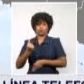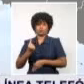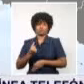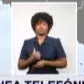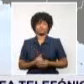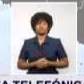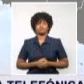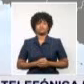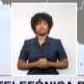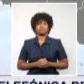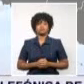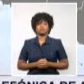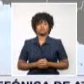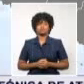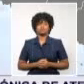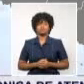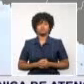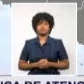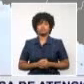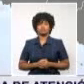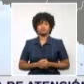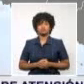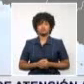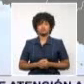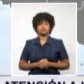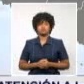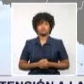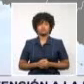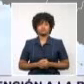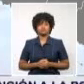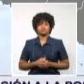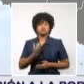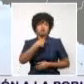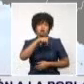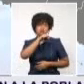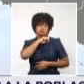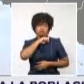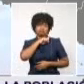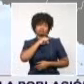know if a person is carrying the disease or not.